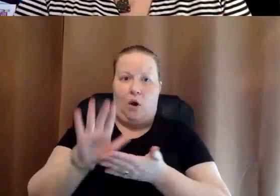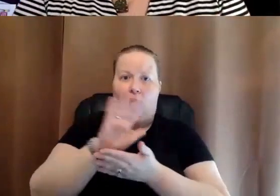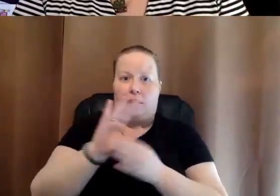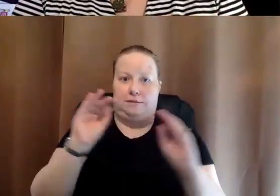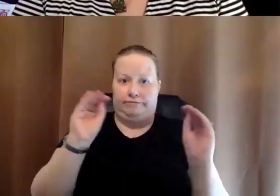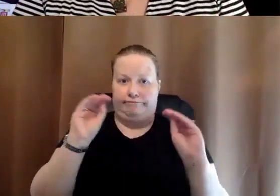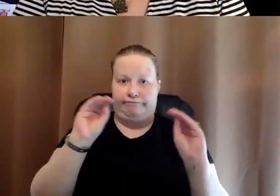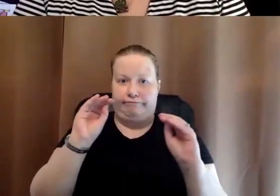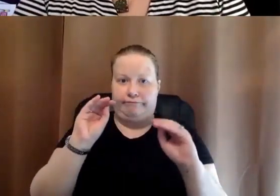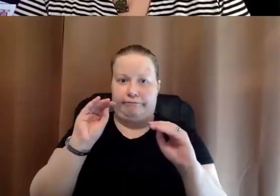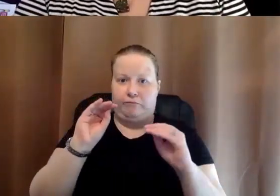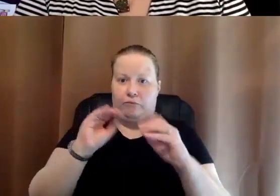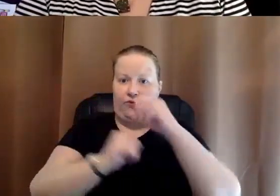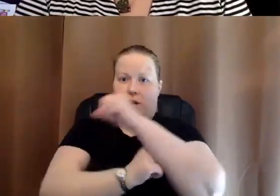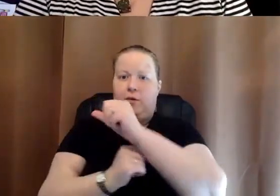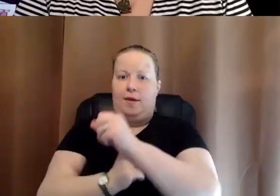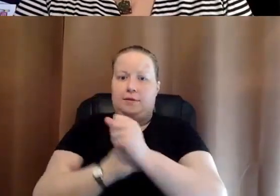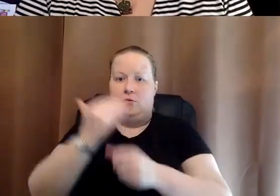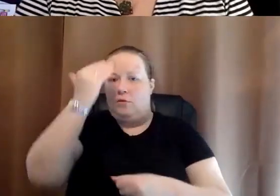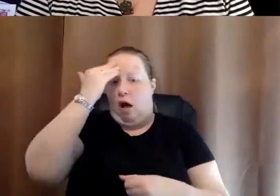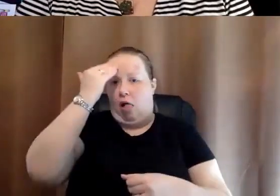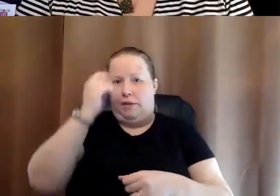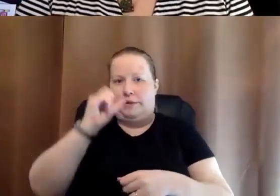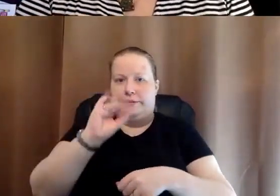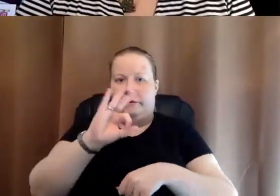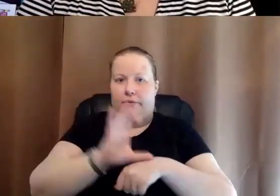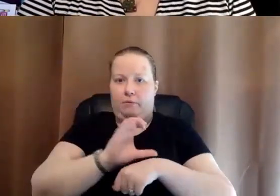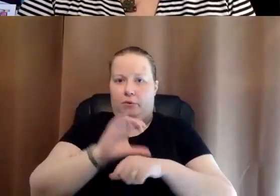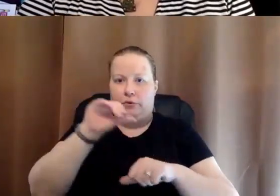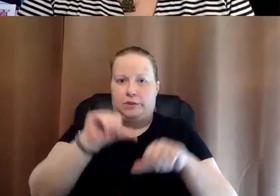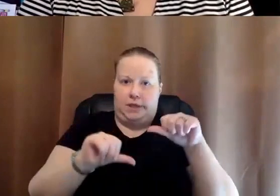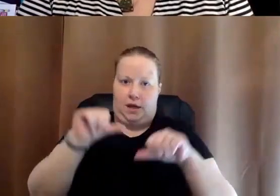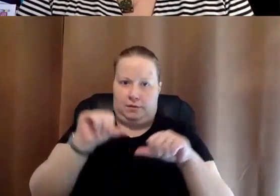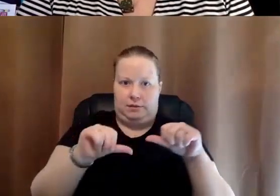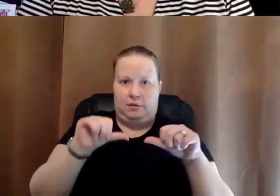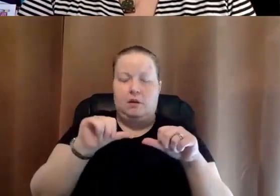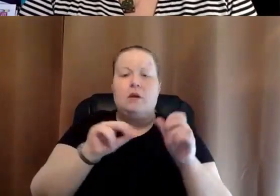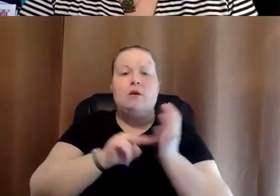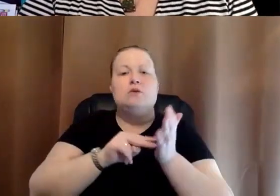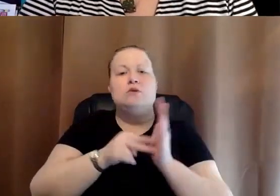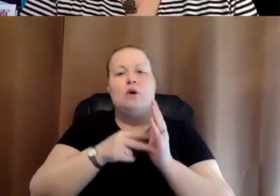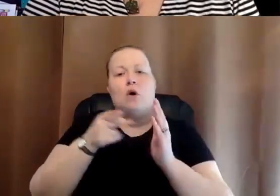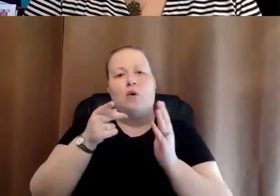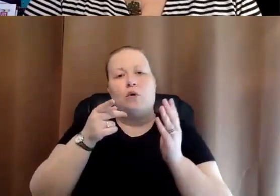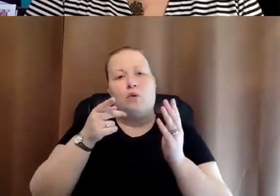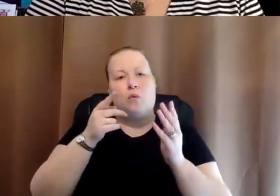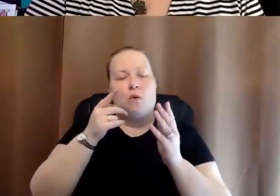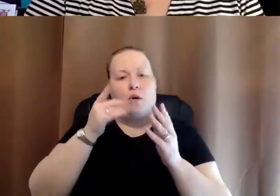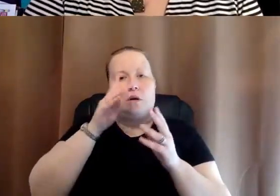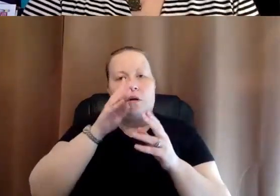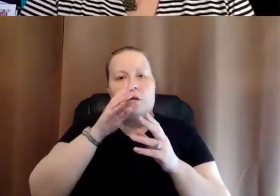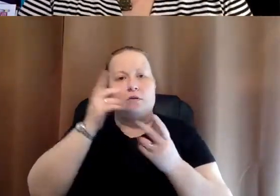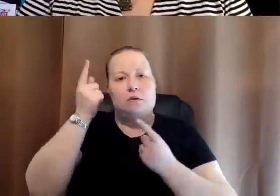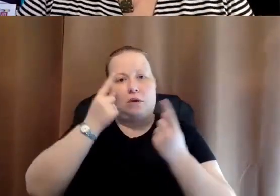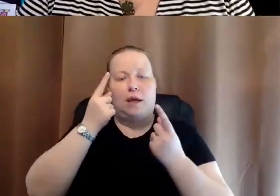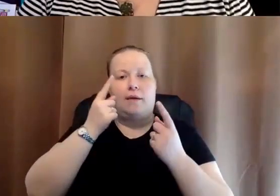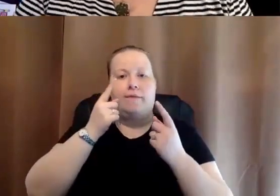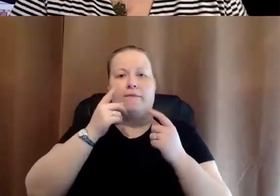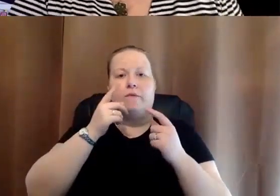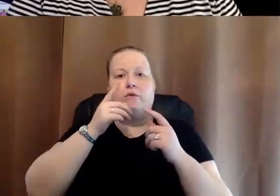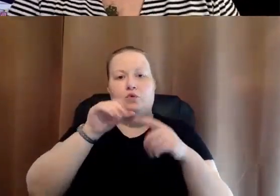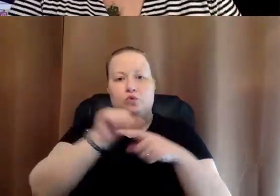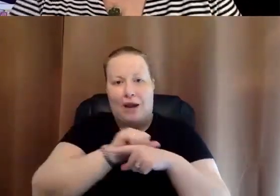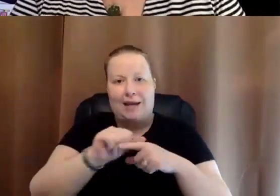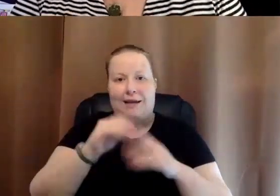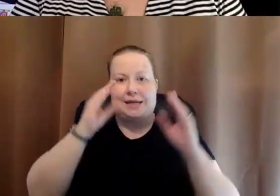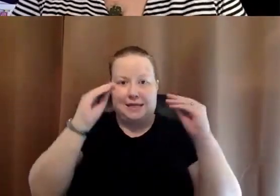foundational knowledge of computer science in the first place, right? So you're looking at training teachers post, once